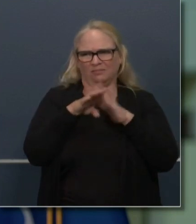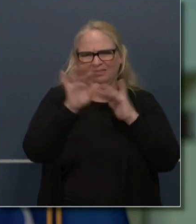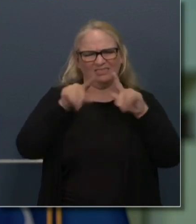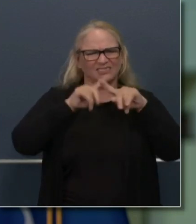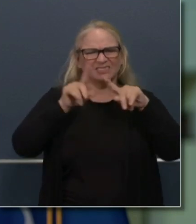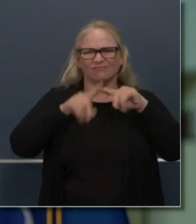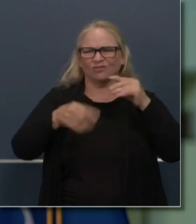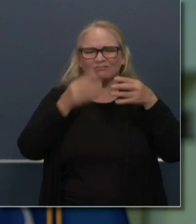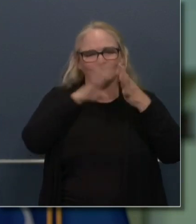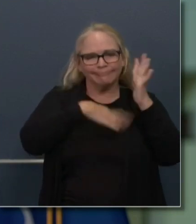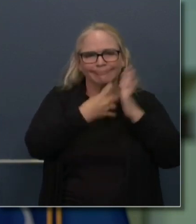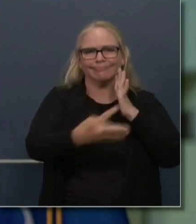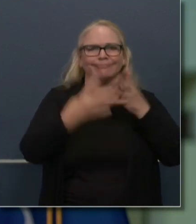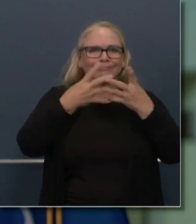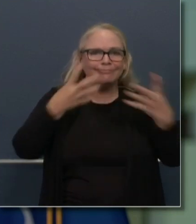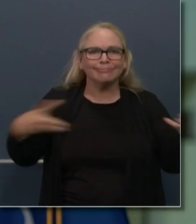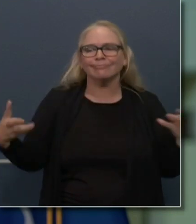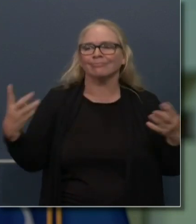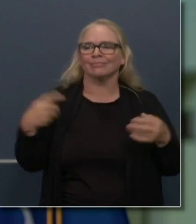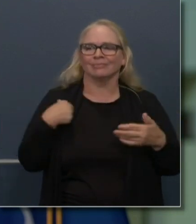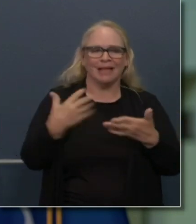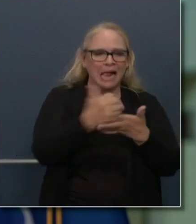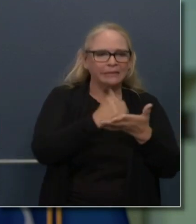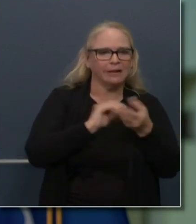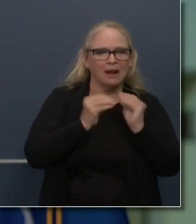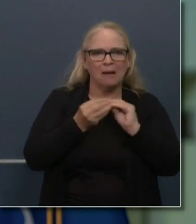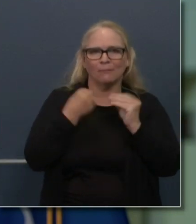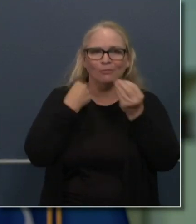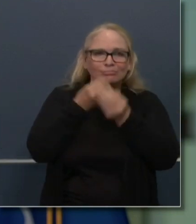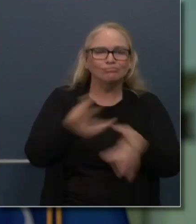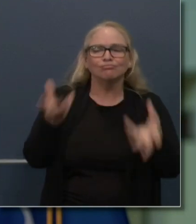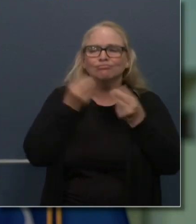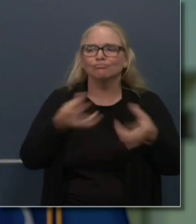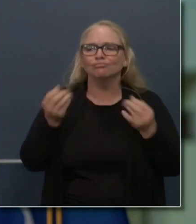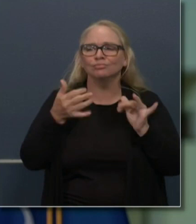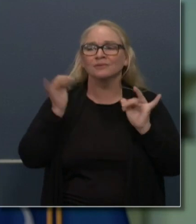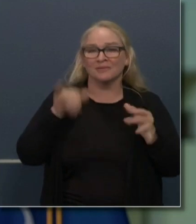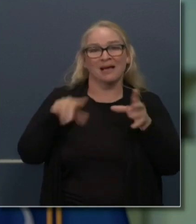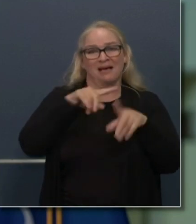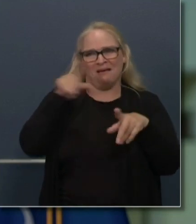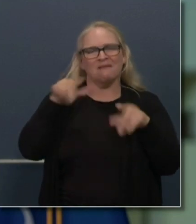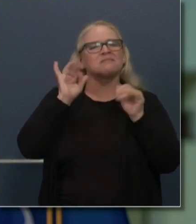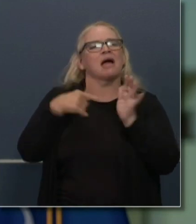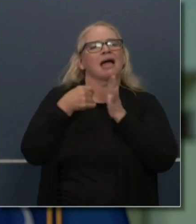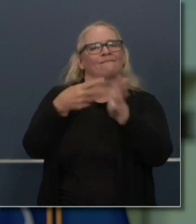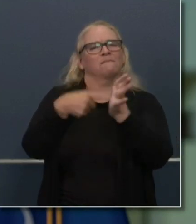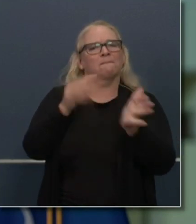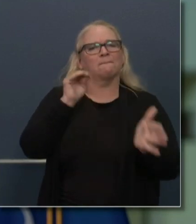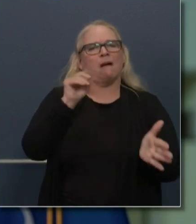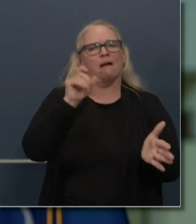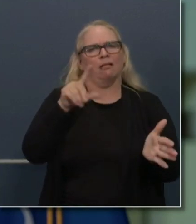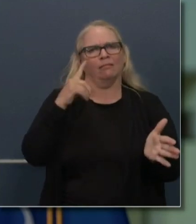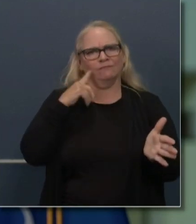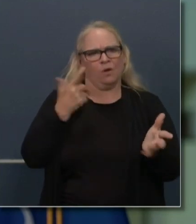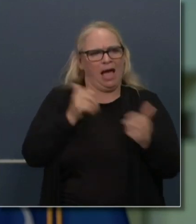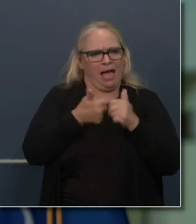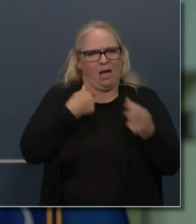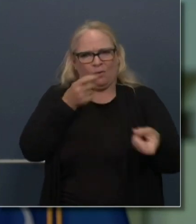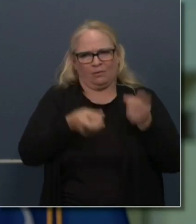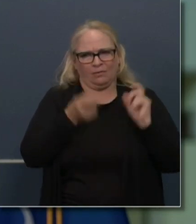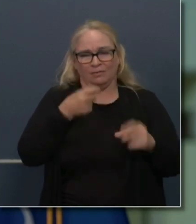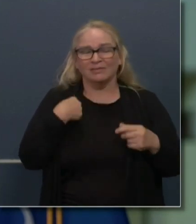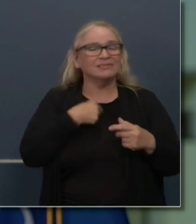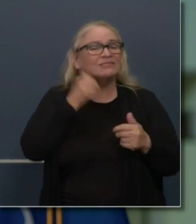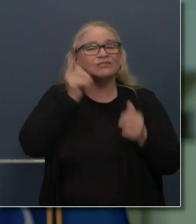constantly changing in the basis of different conditions changing. We have fundamentally, though, had a North